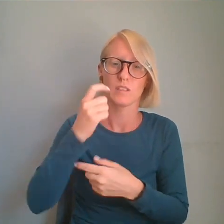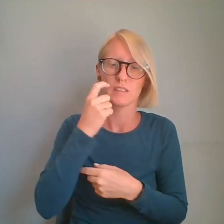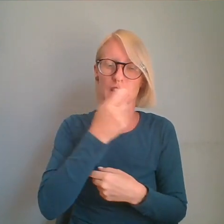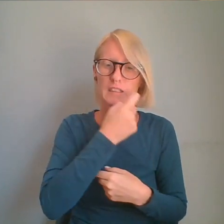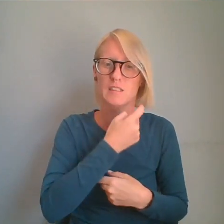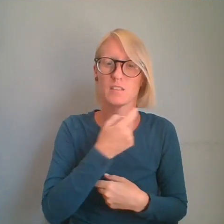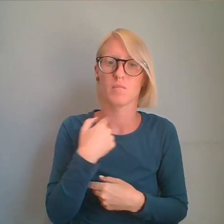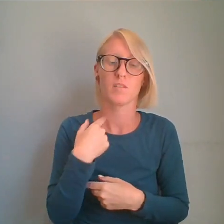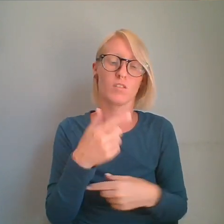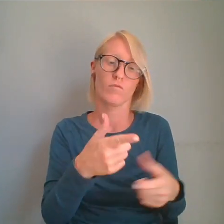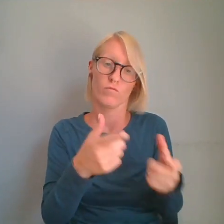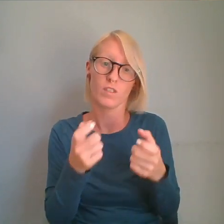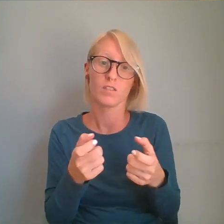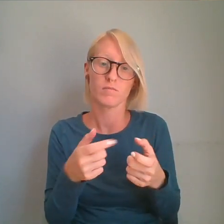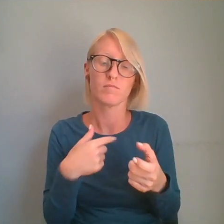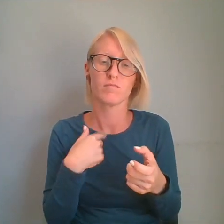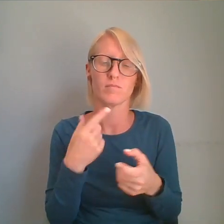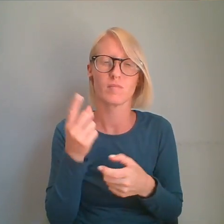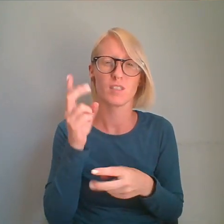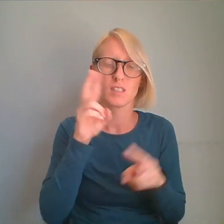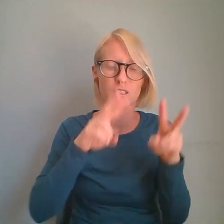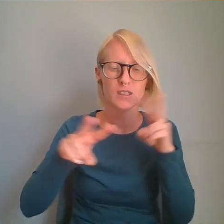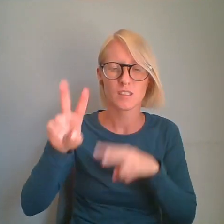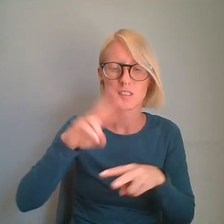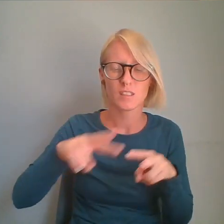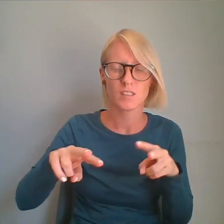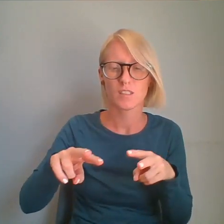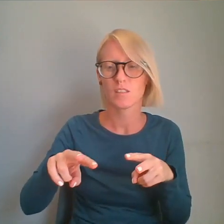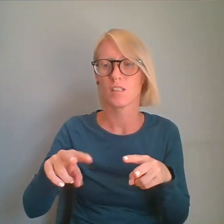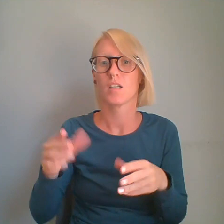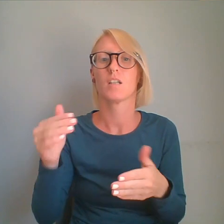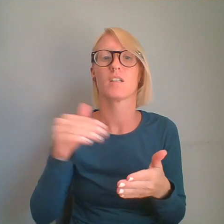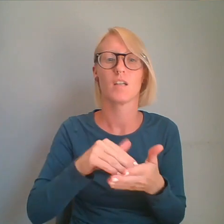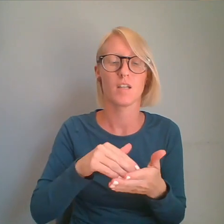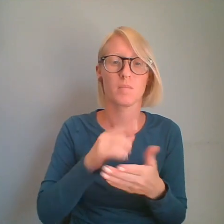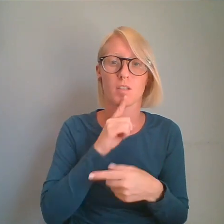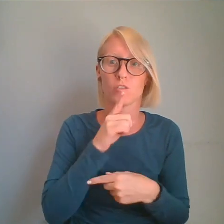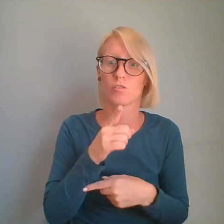quickly, just to double check that everything is good.